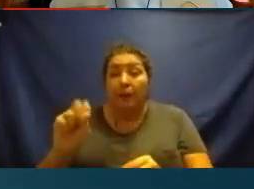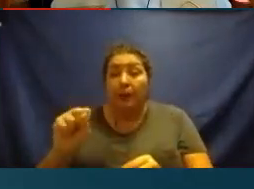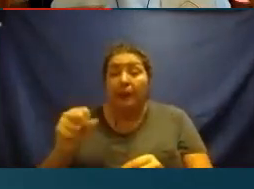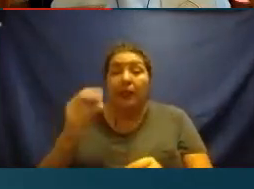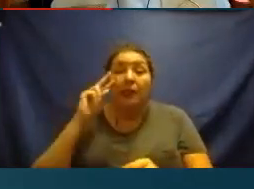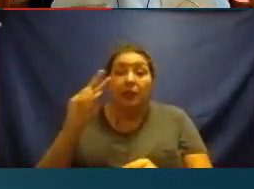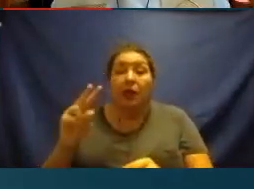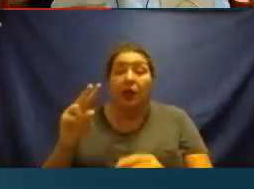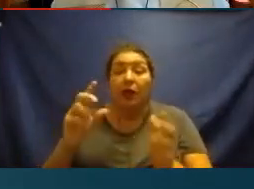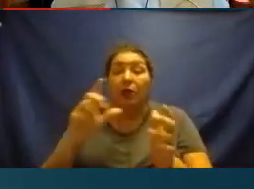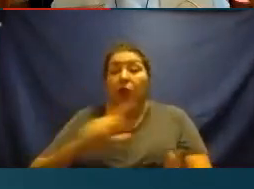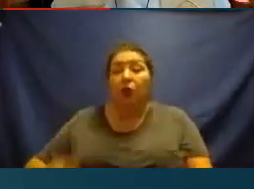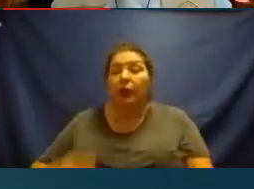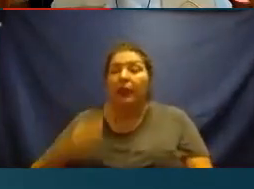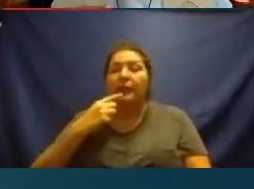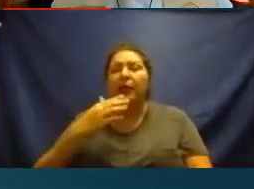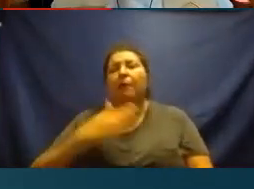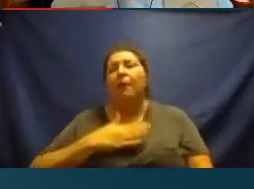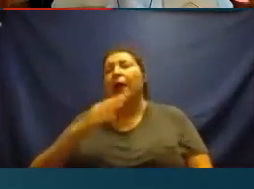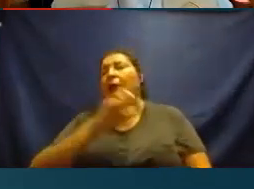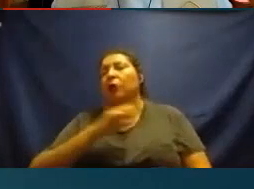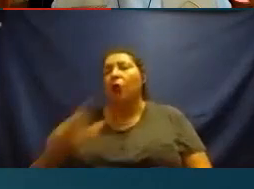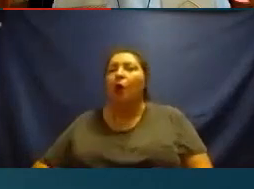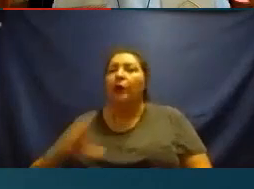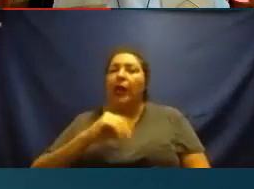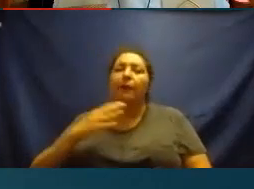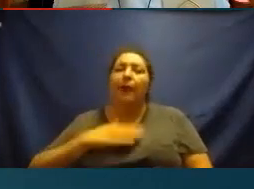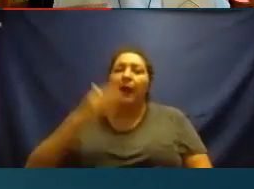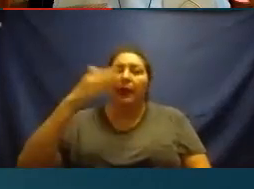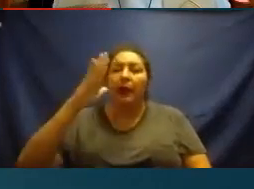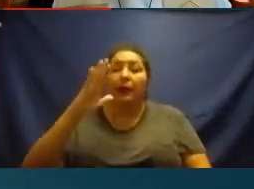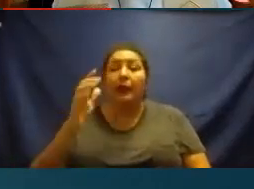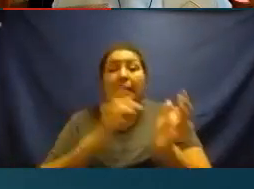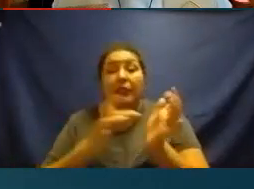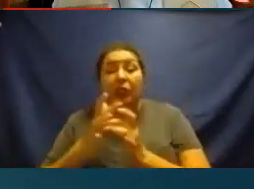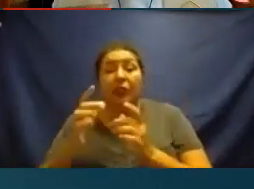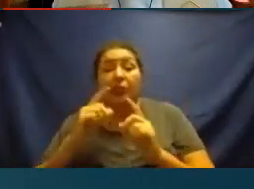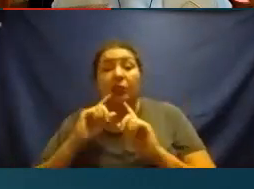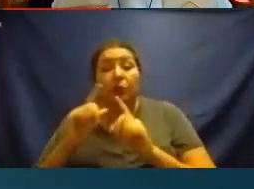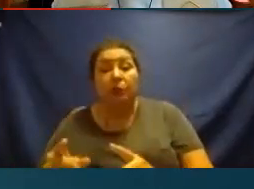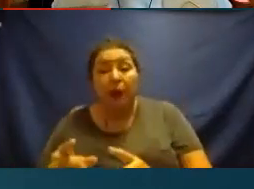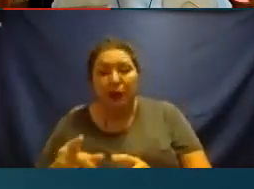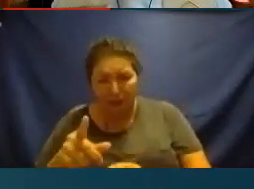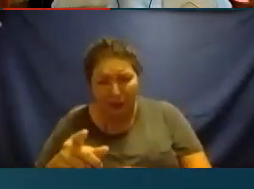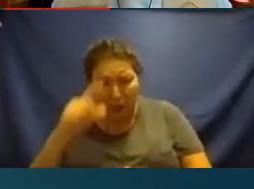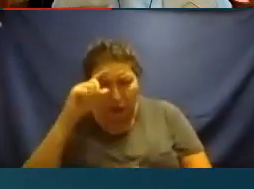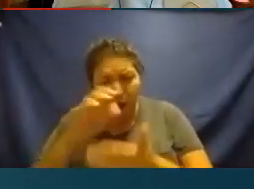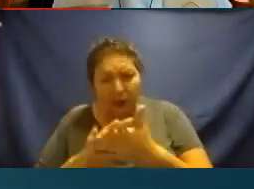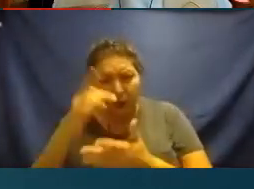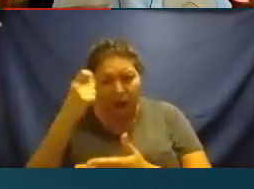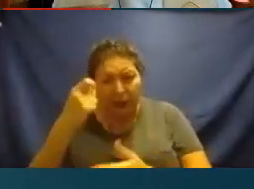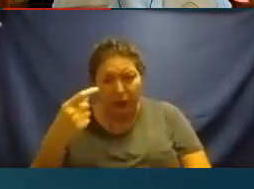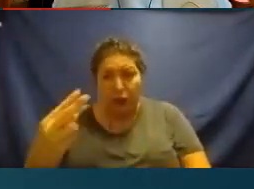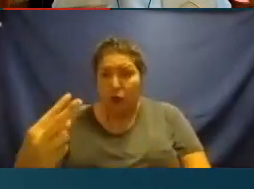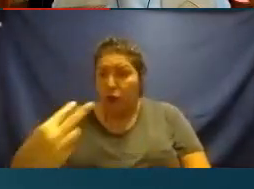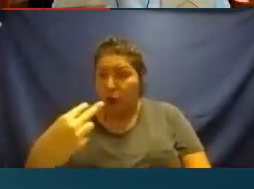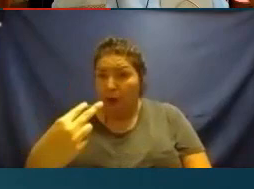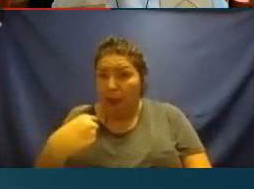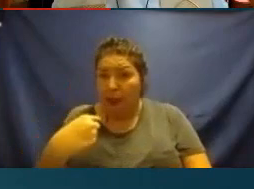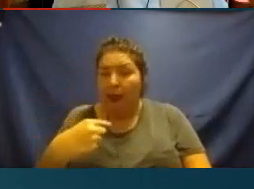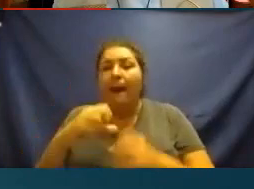God." Jesus responded to Thomas and said, "Have you believed because you have seen me? Blessed